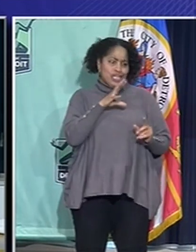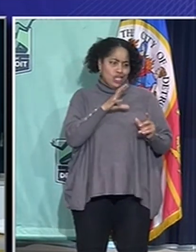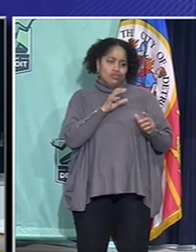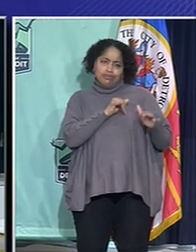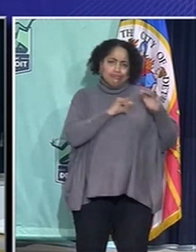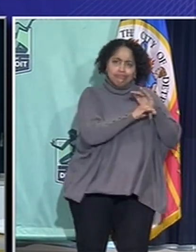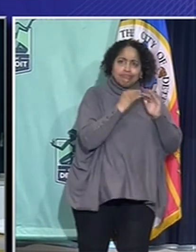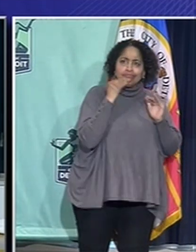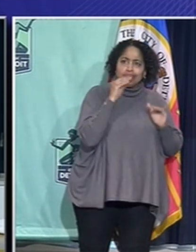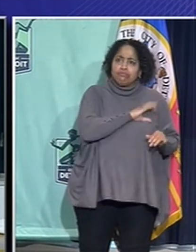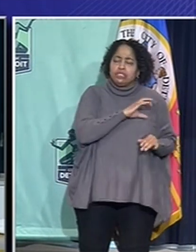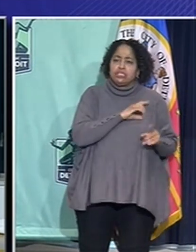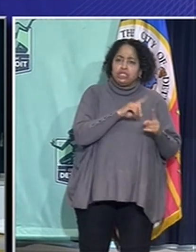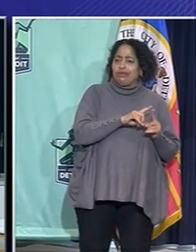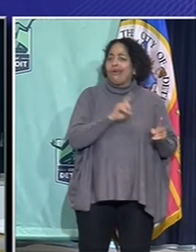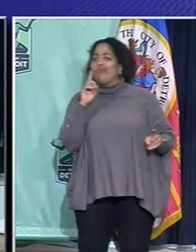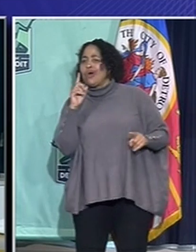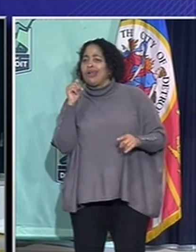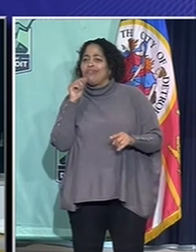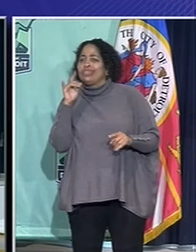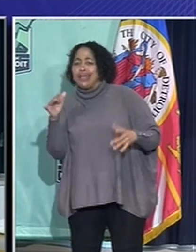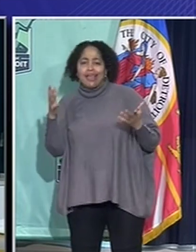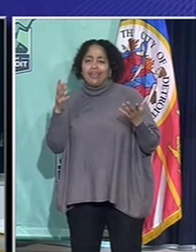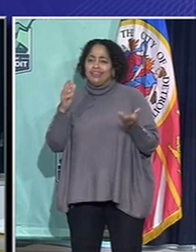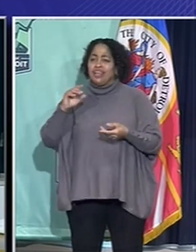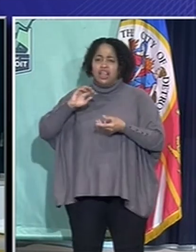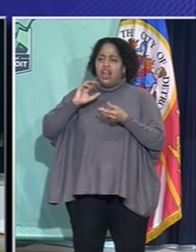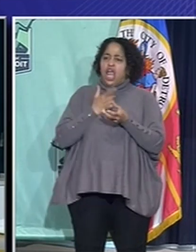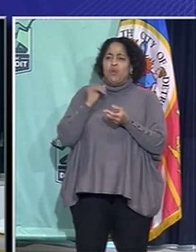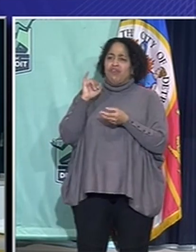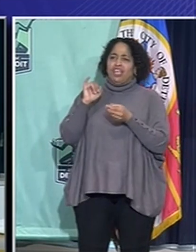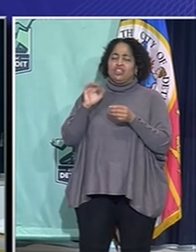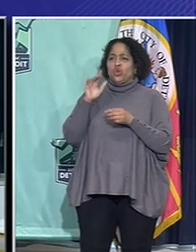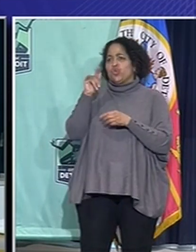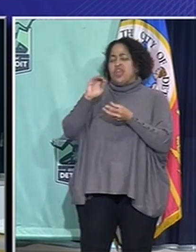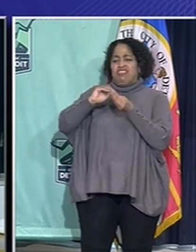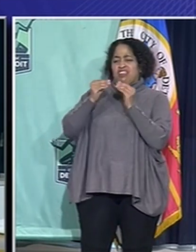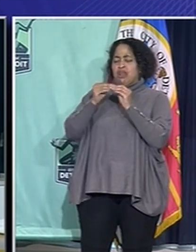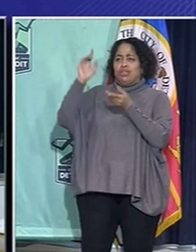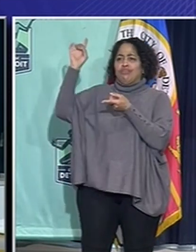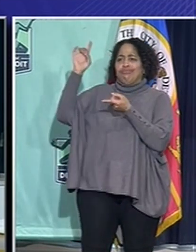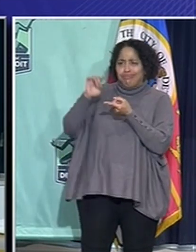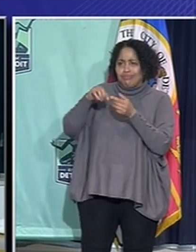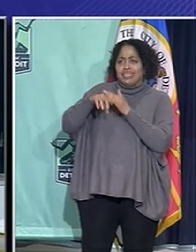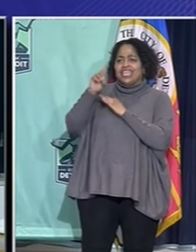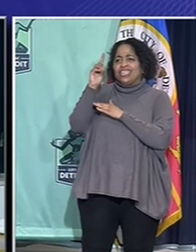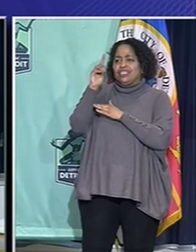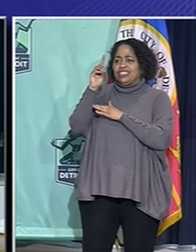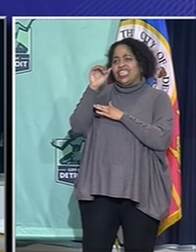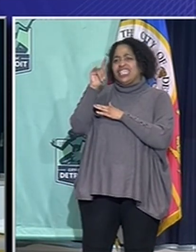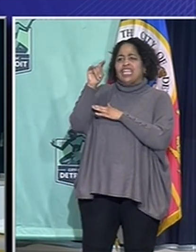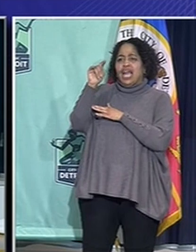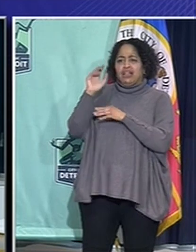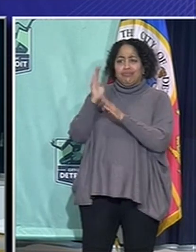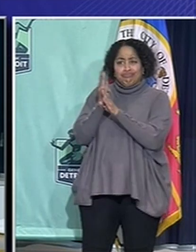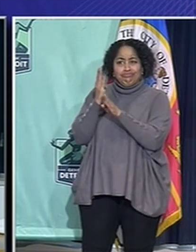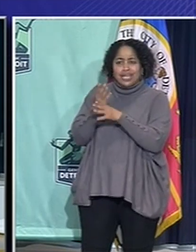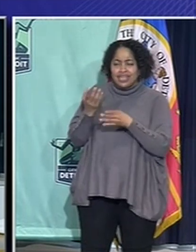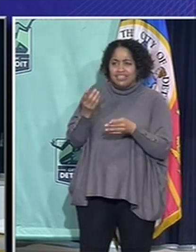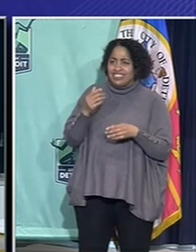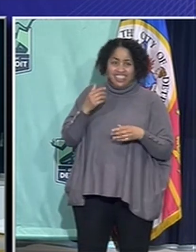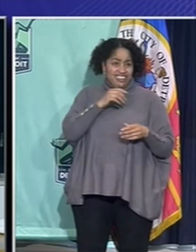the way we brought down the infection rate at DDOT has been looked at across the country. We're putting these standards in place for